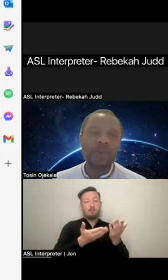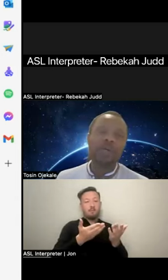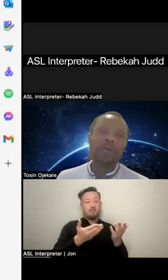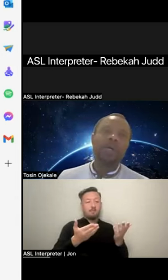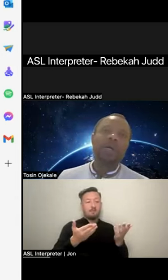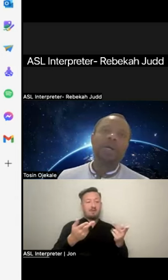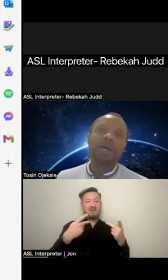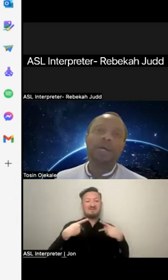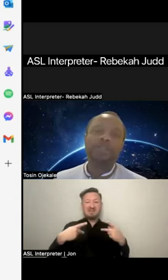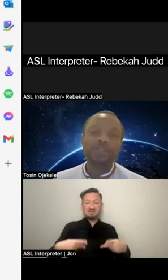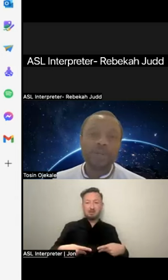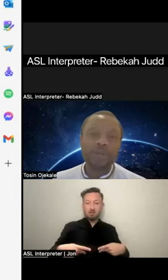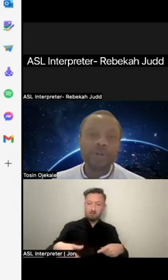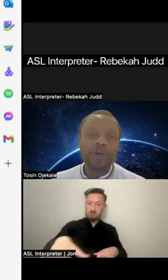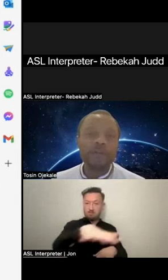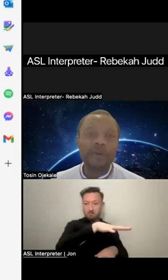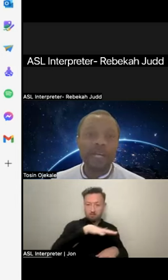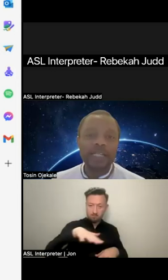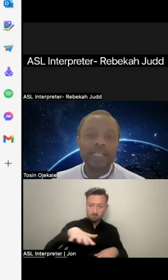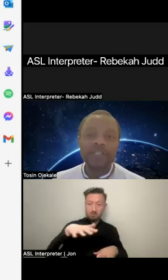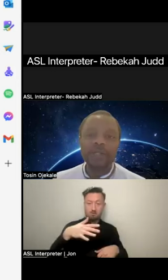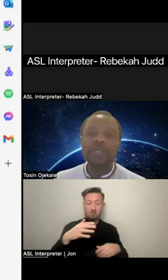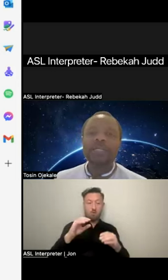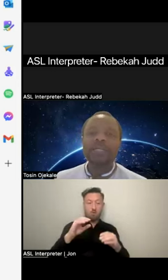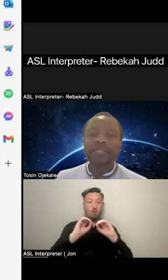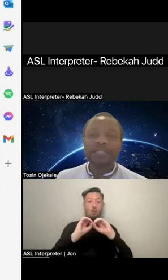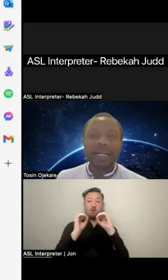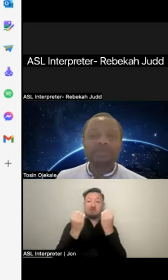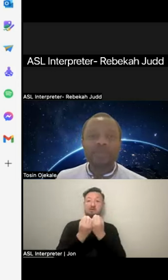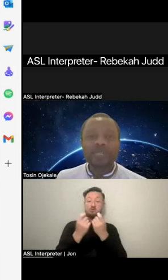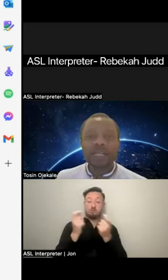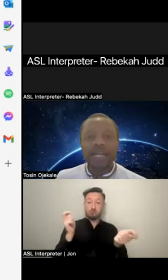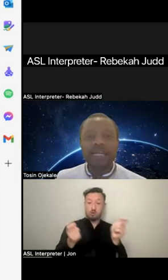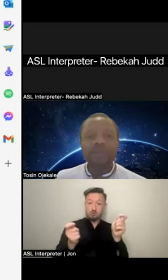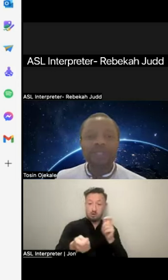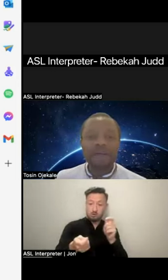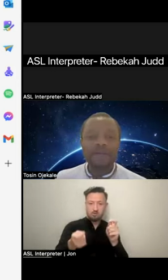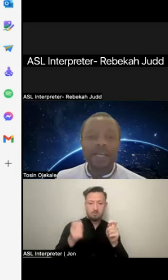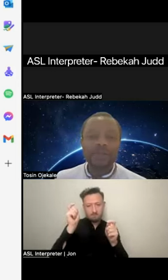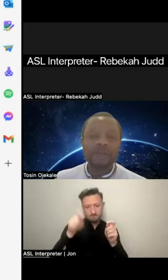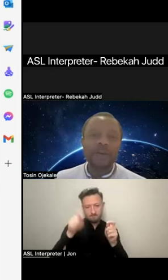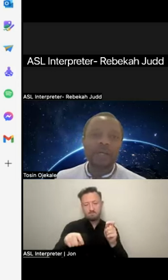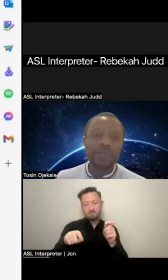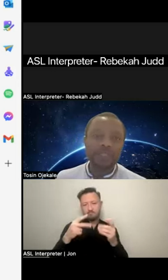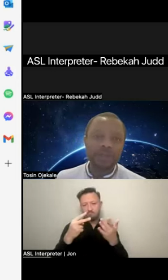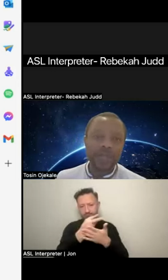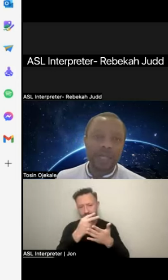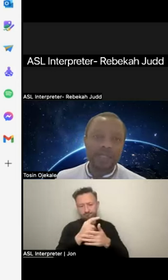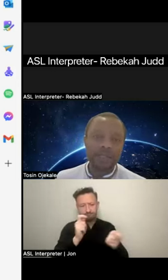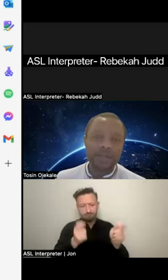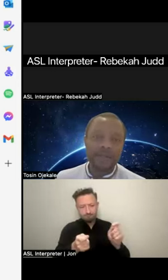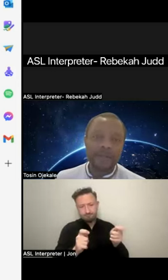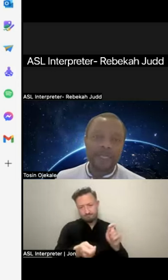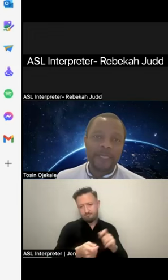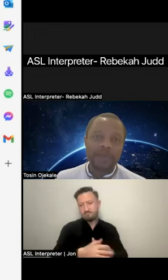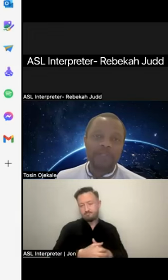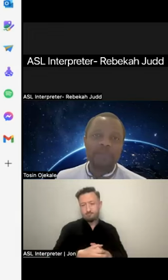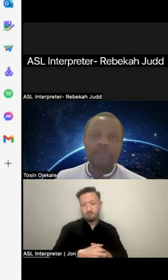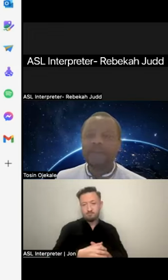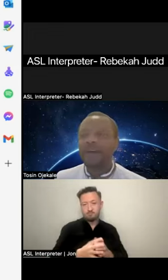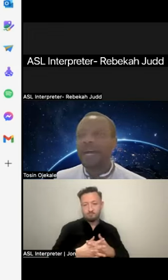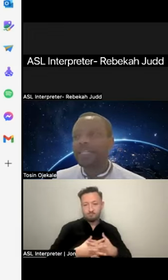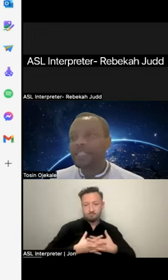physical structure of the organization, that most likely would affect your evacuation plan.